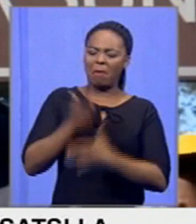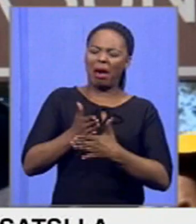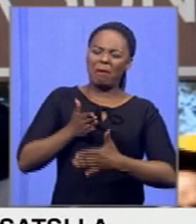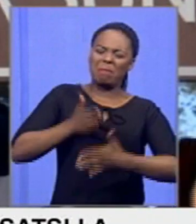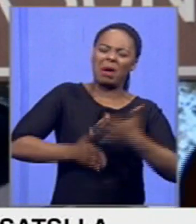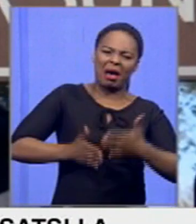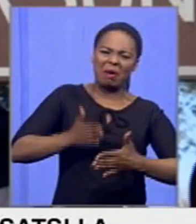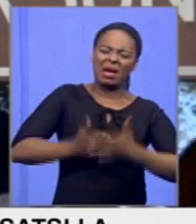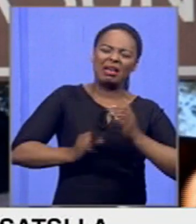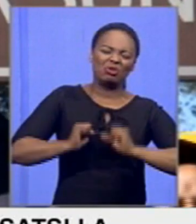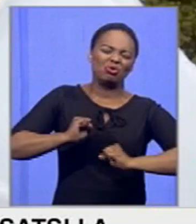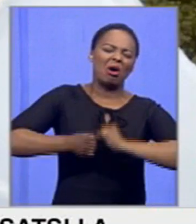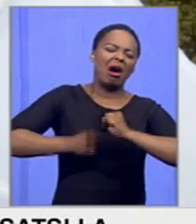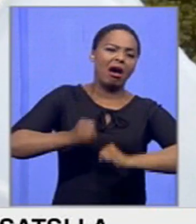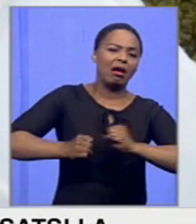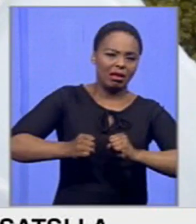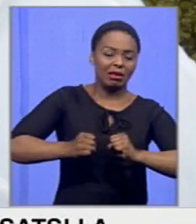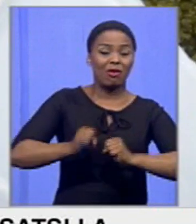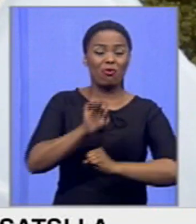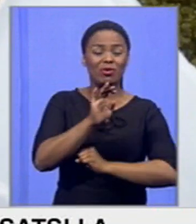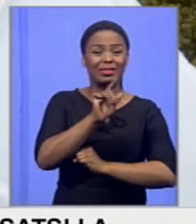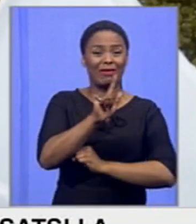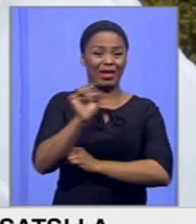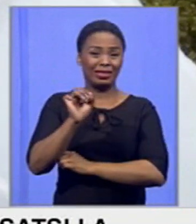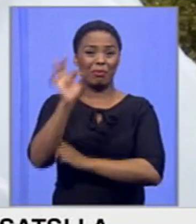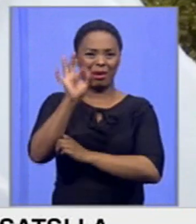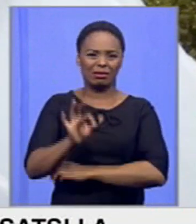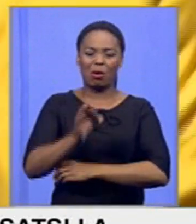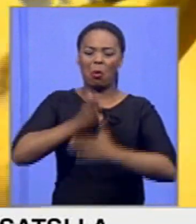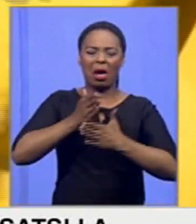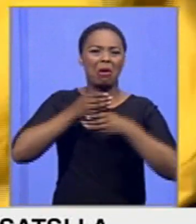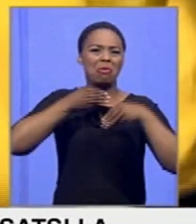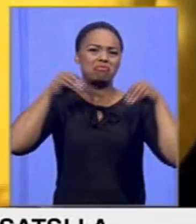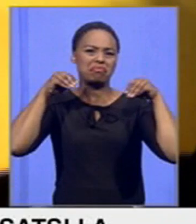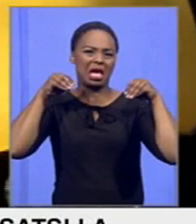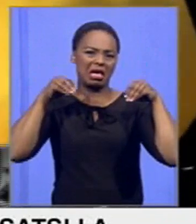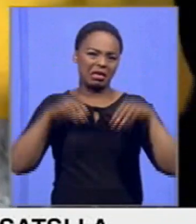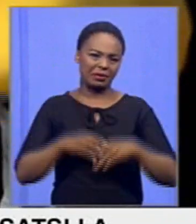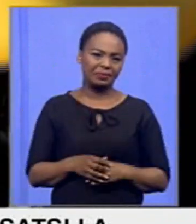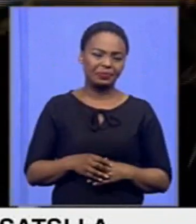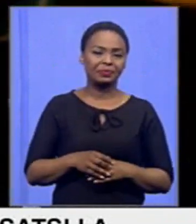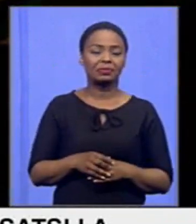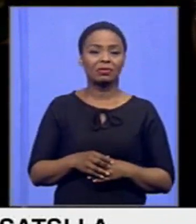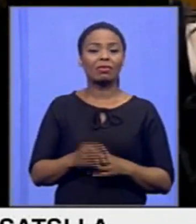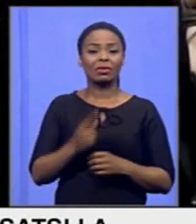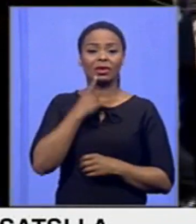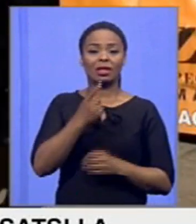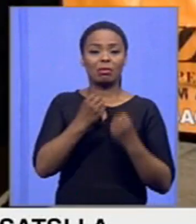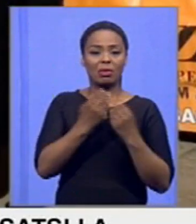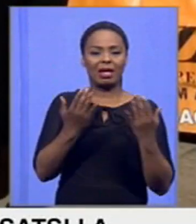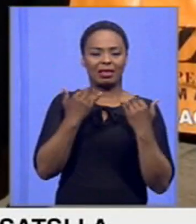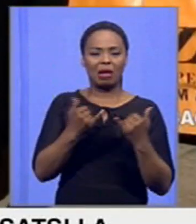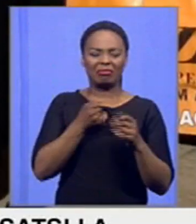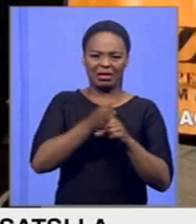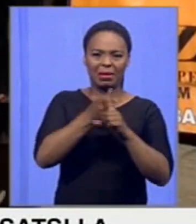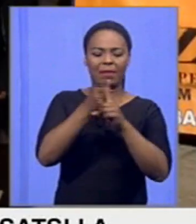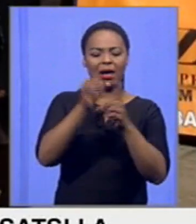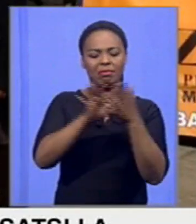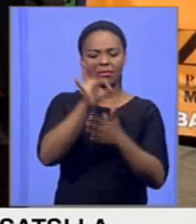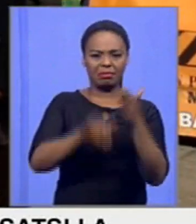they are, about 70%. PAC le AZAPO di entse kgoeletso batjha hore ba di kgethe dikgethong tsa isao